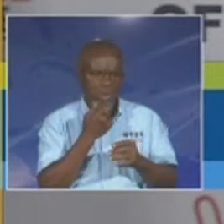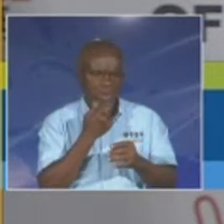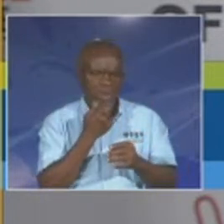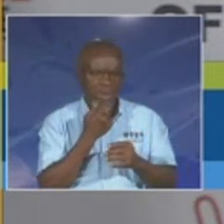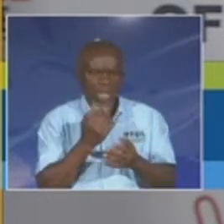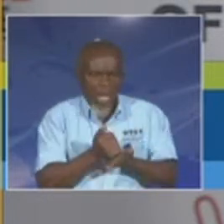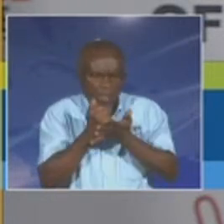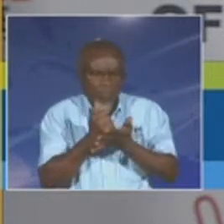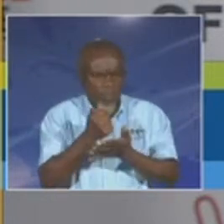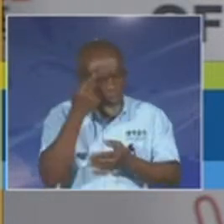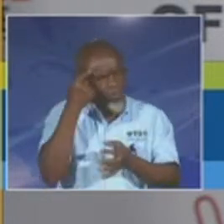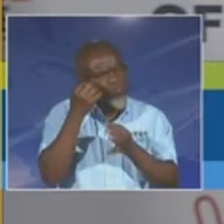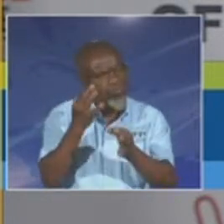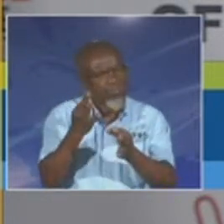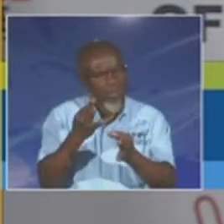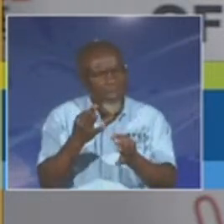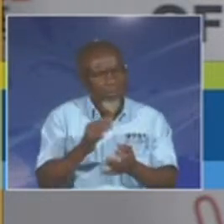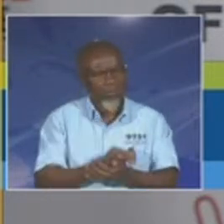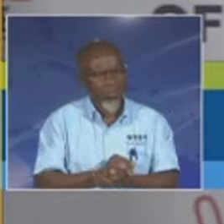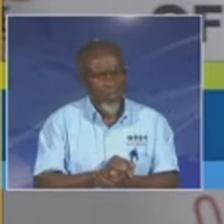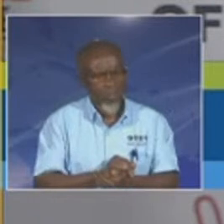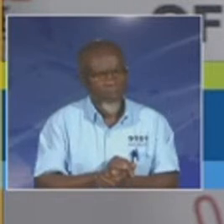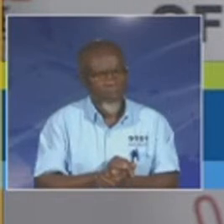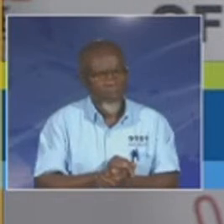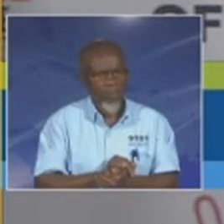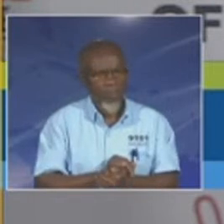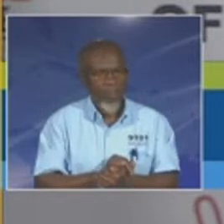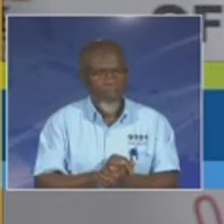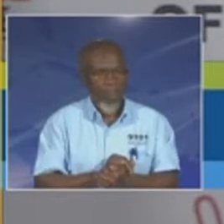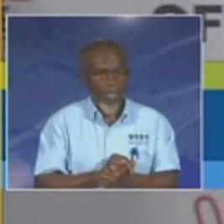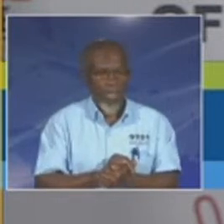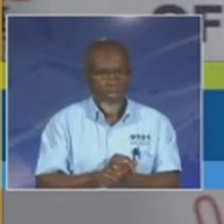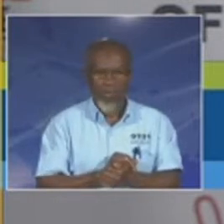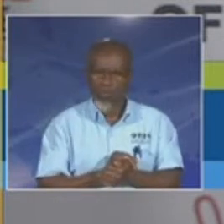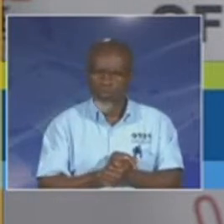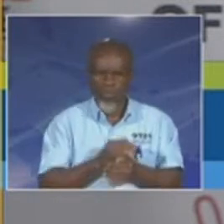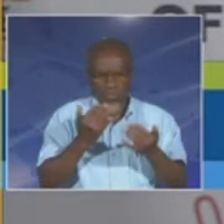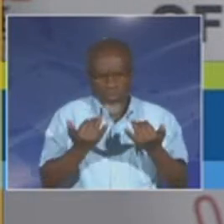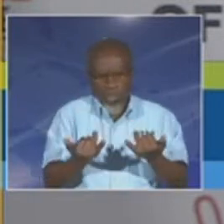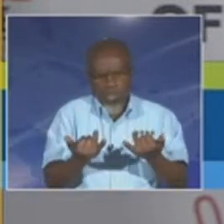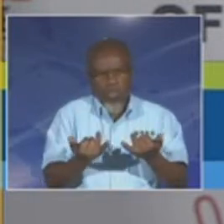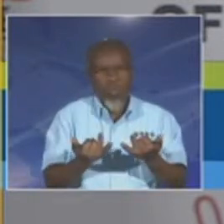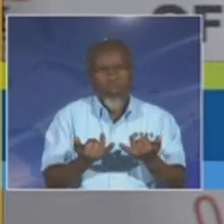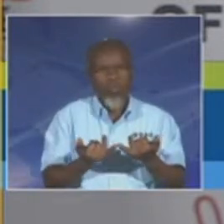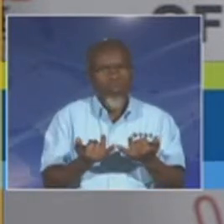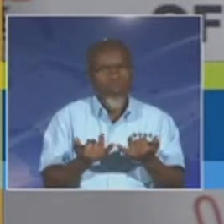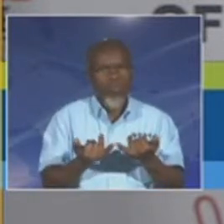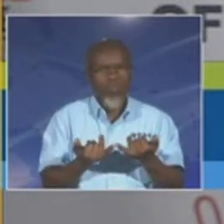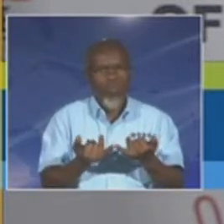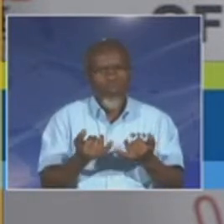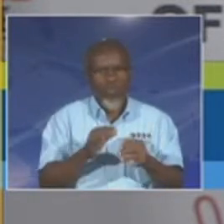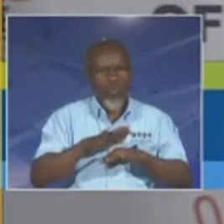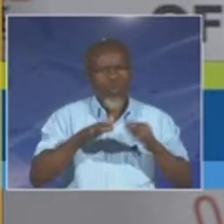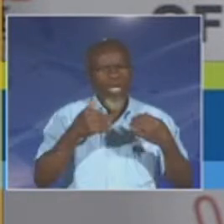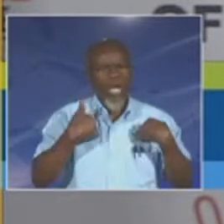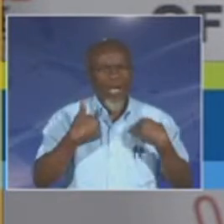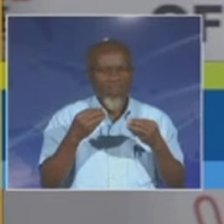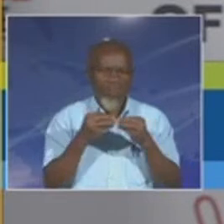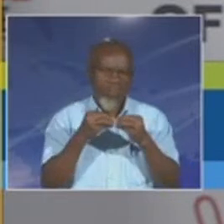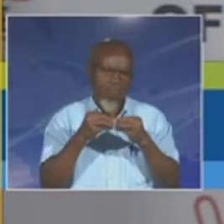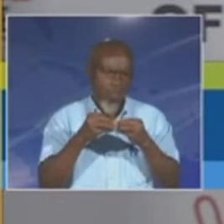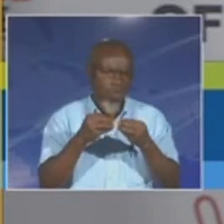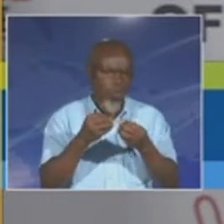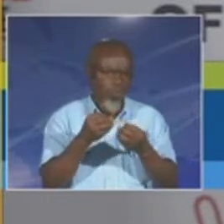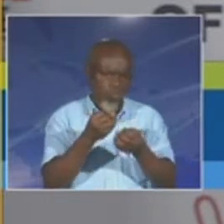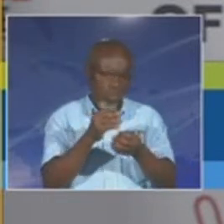even locally to answer that question. But I don't think from our standpoint that the data set is complete to be able to answer it with